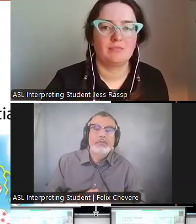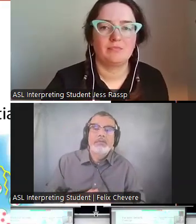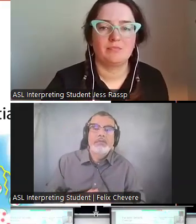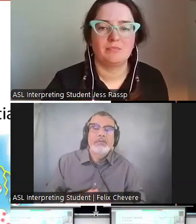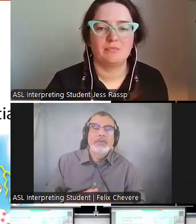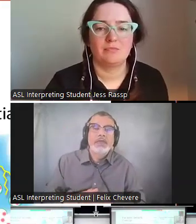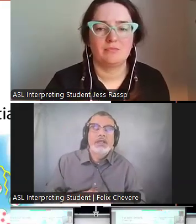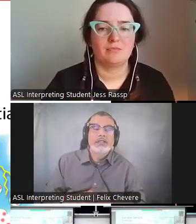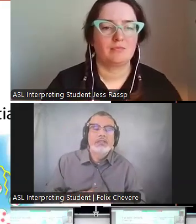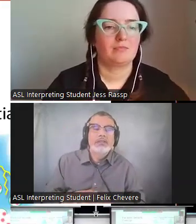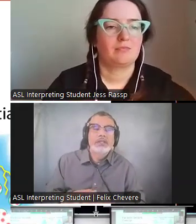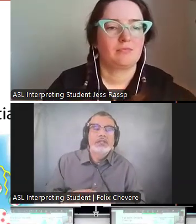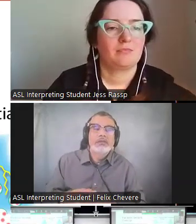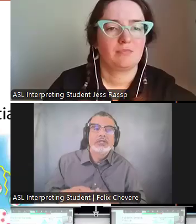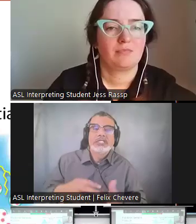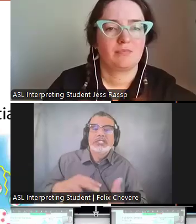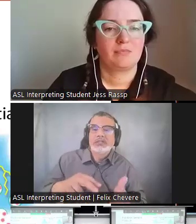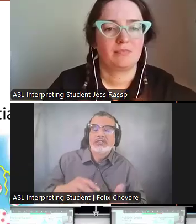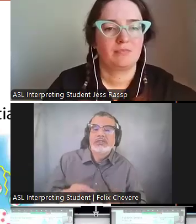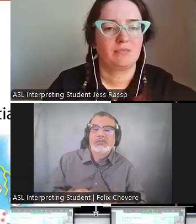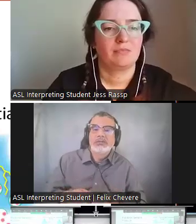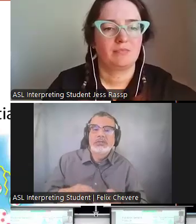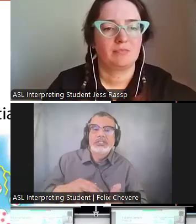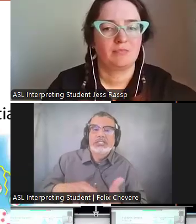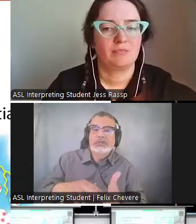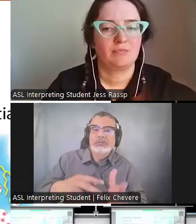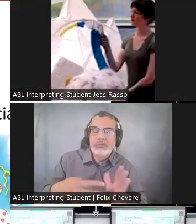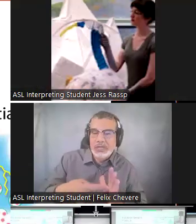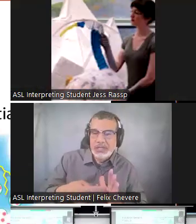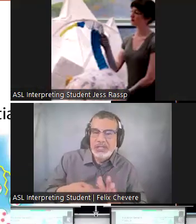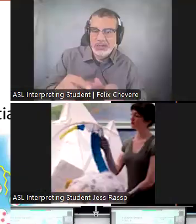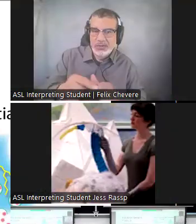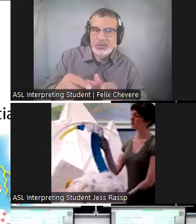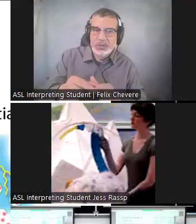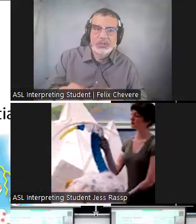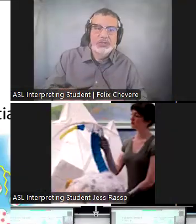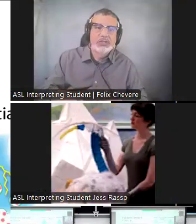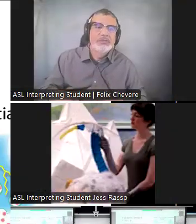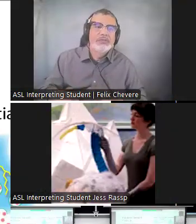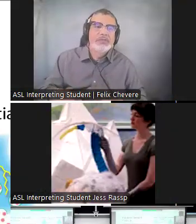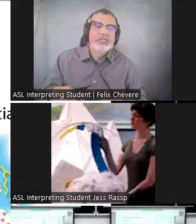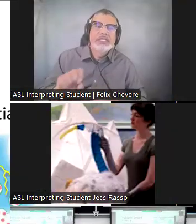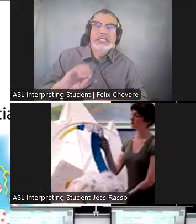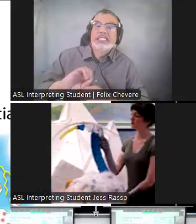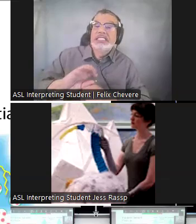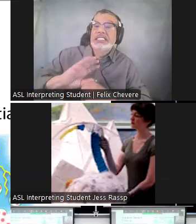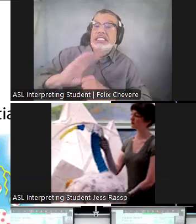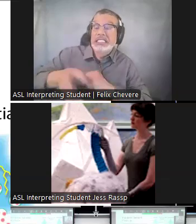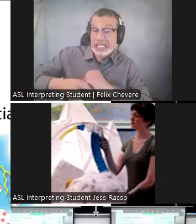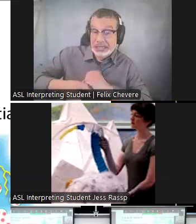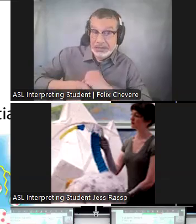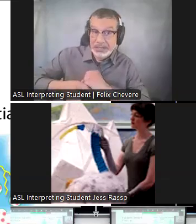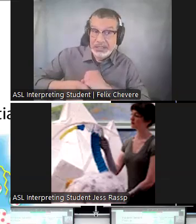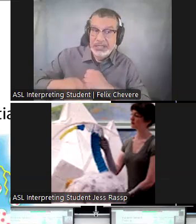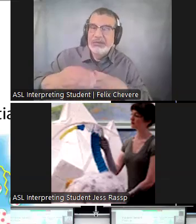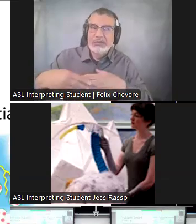I just wanted to find a couple of things here. First, synaptic plasticity. This is the